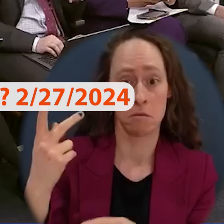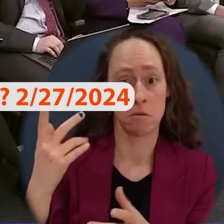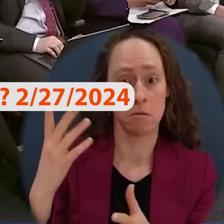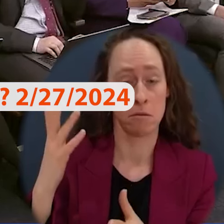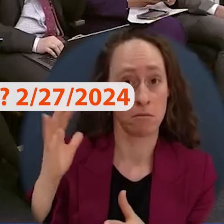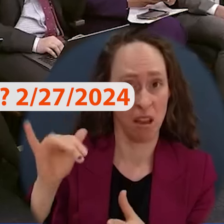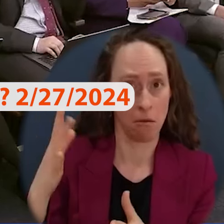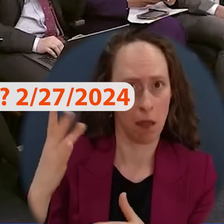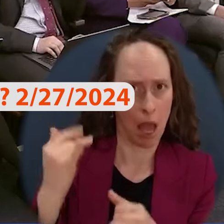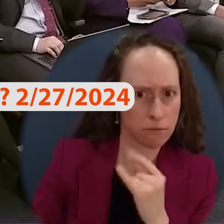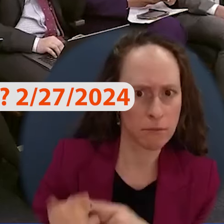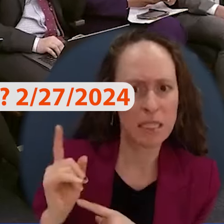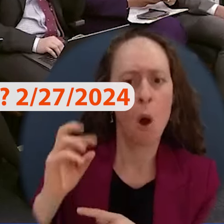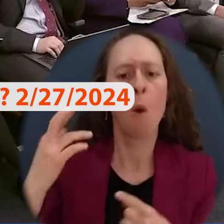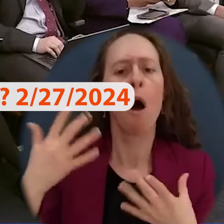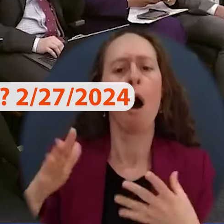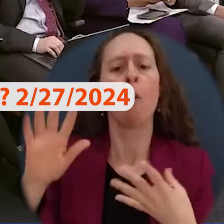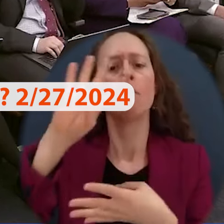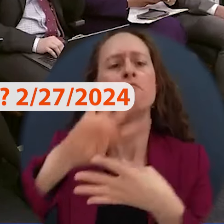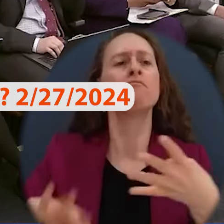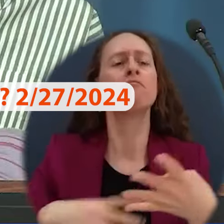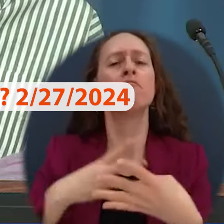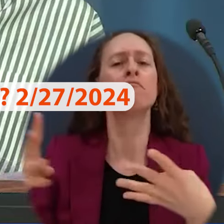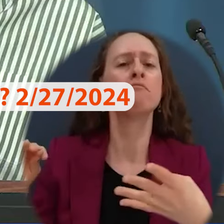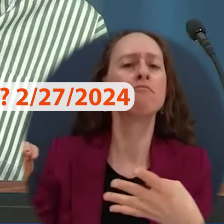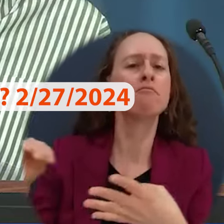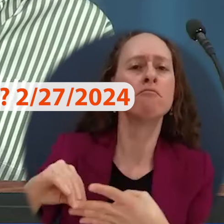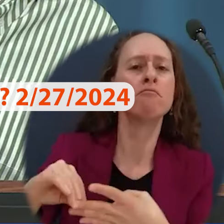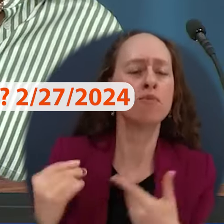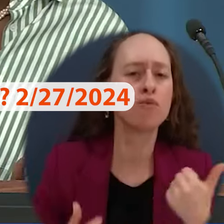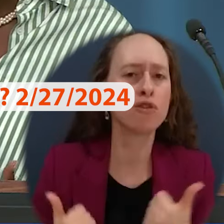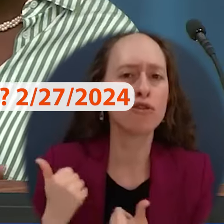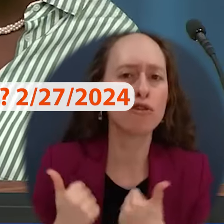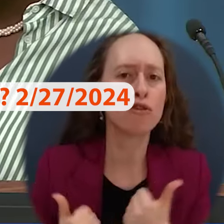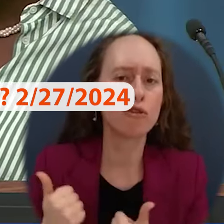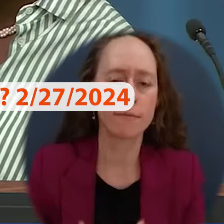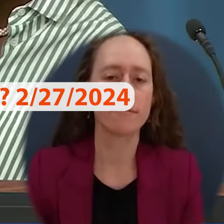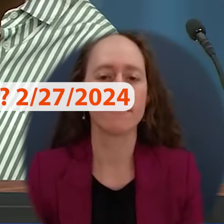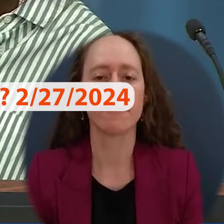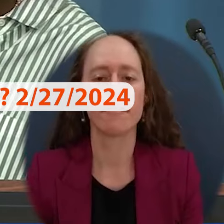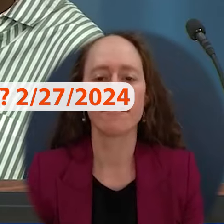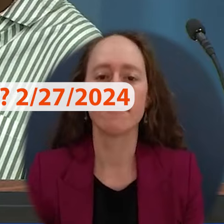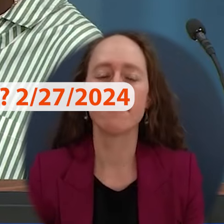just kind of come out organically after their meeting? Look, I think the president...